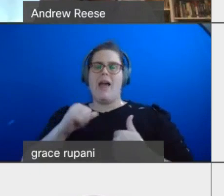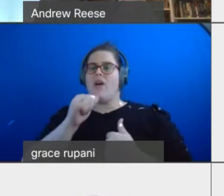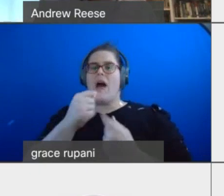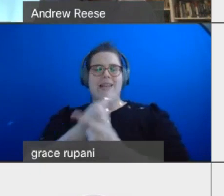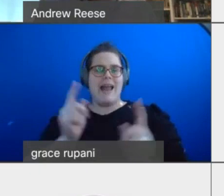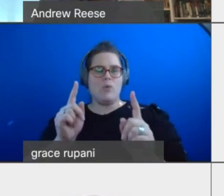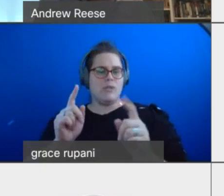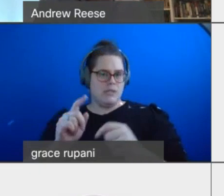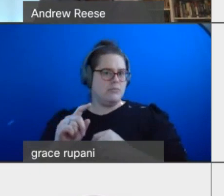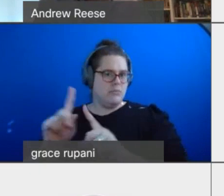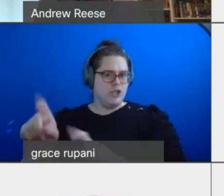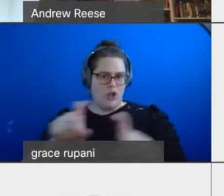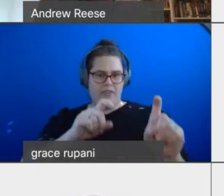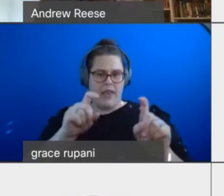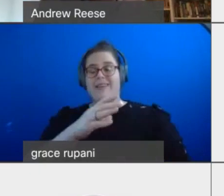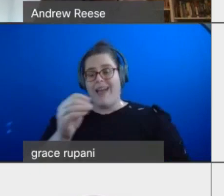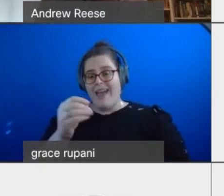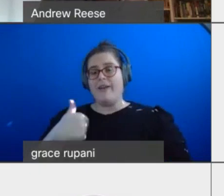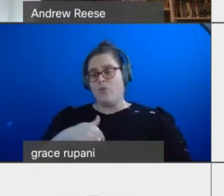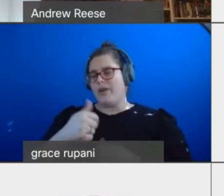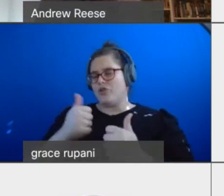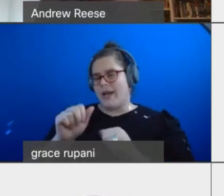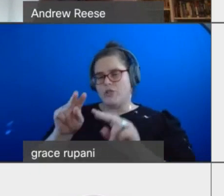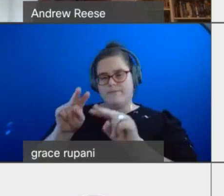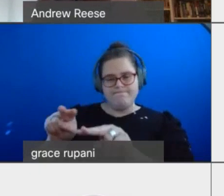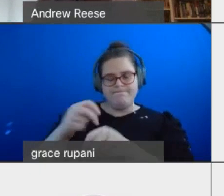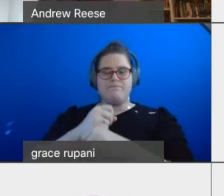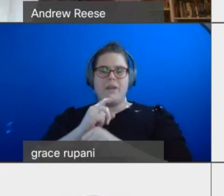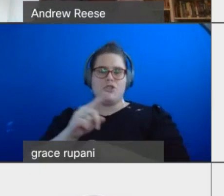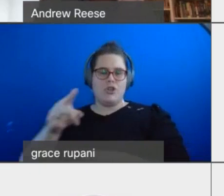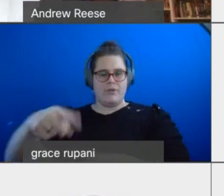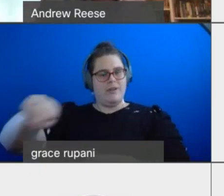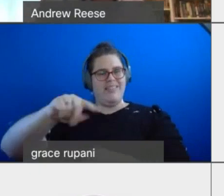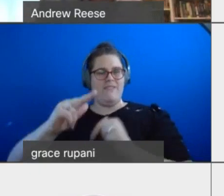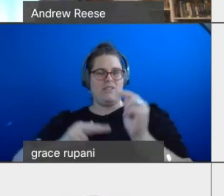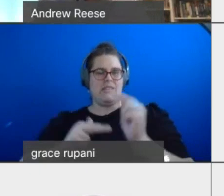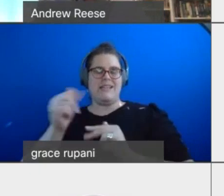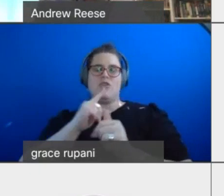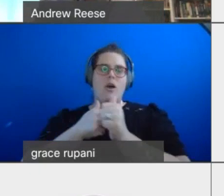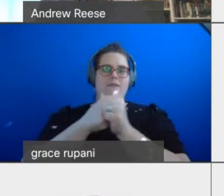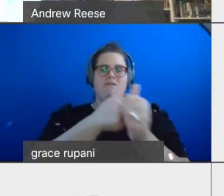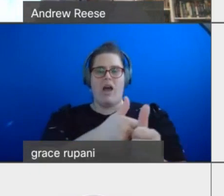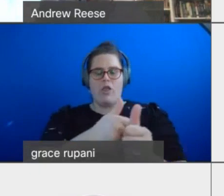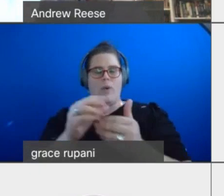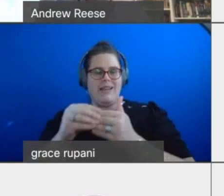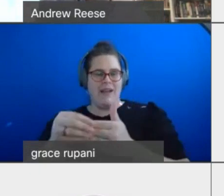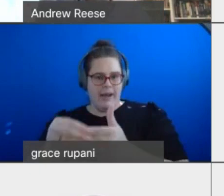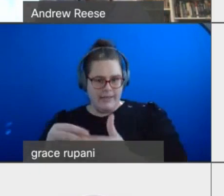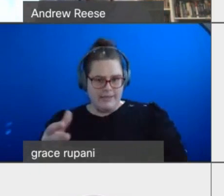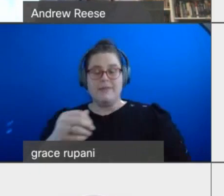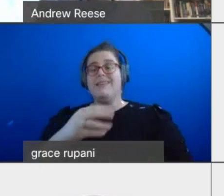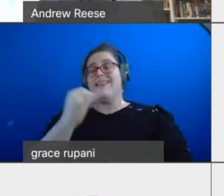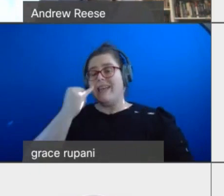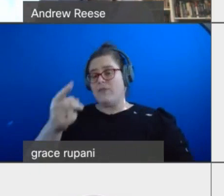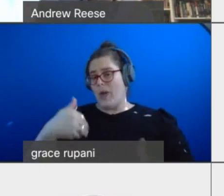ensure that you are following the guidance, and especially if you have been, if you have a positive, that you have instructions